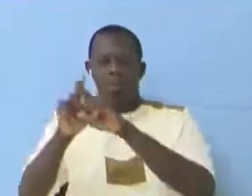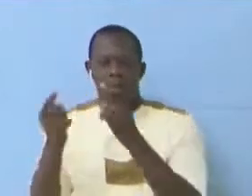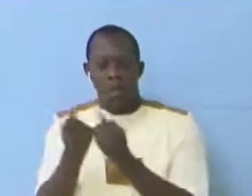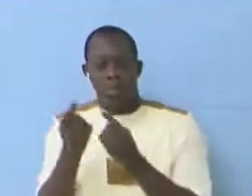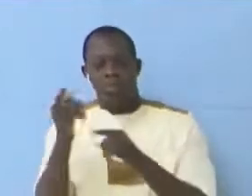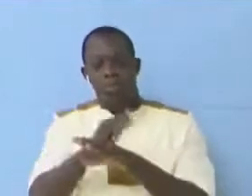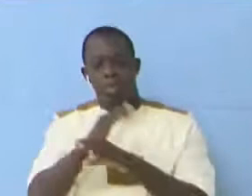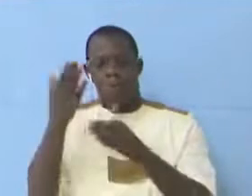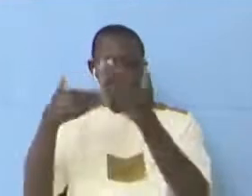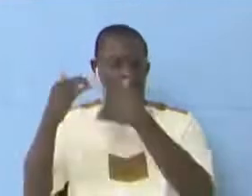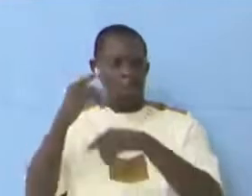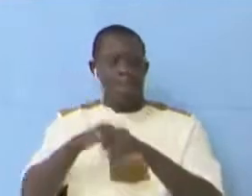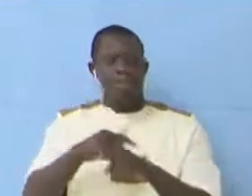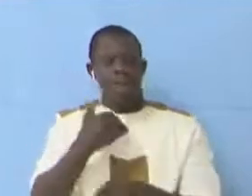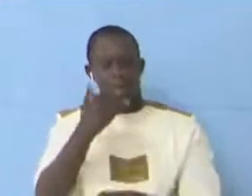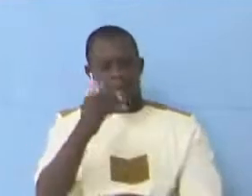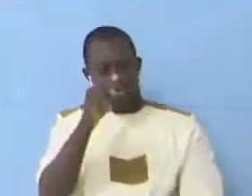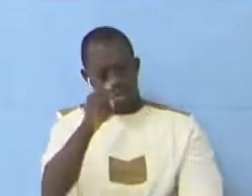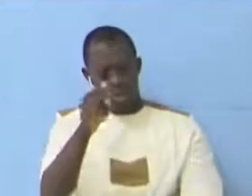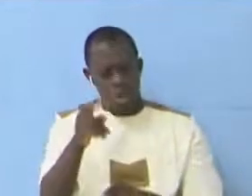Asked me if I was sleeping.